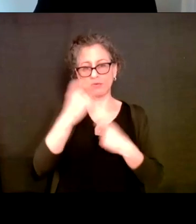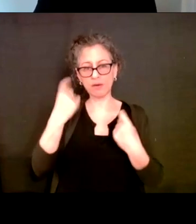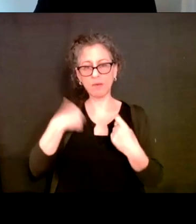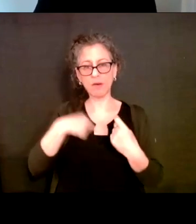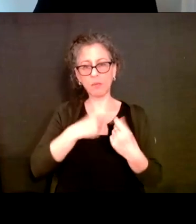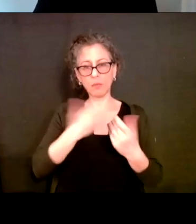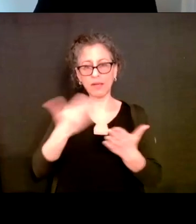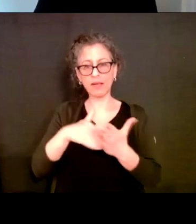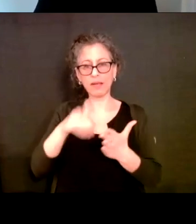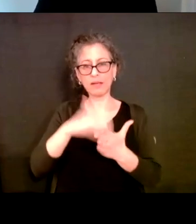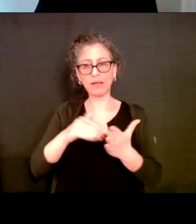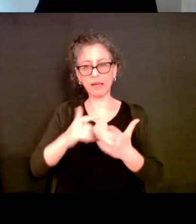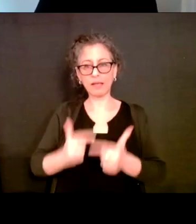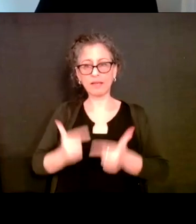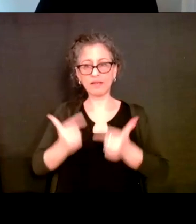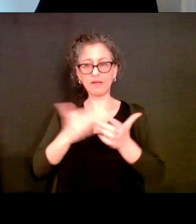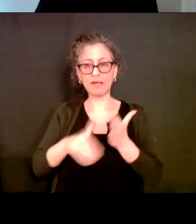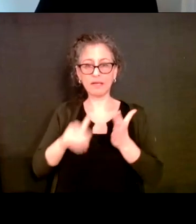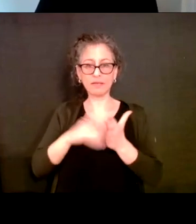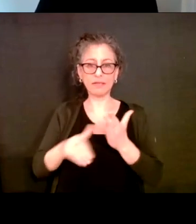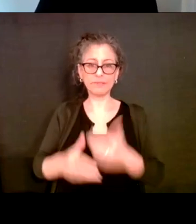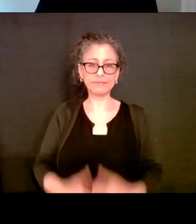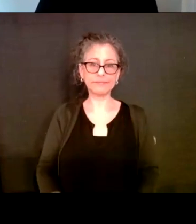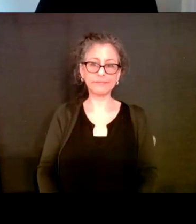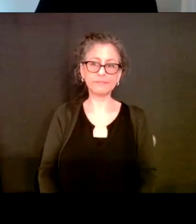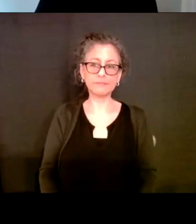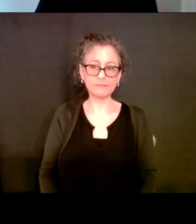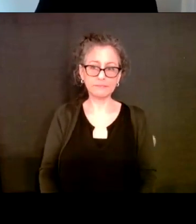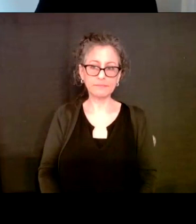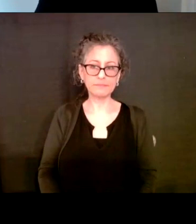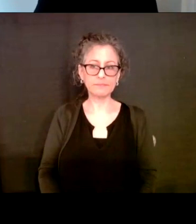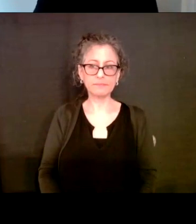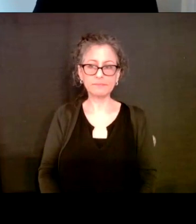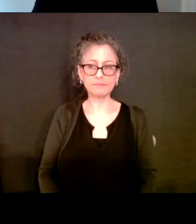to relive it over and over again.